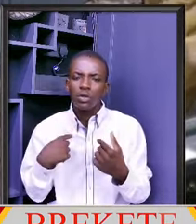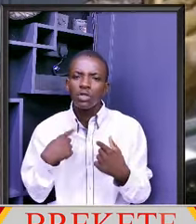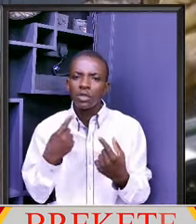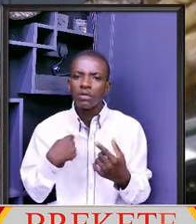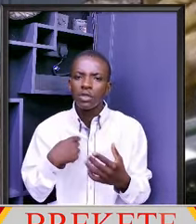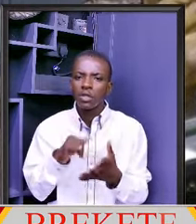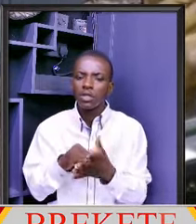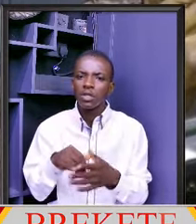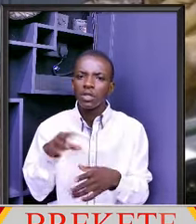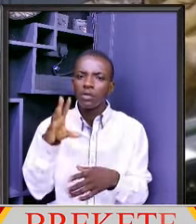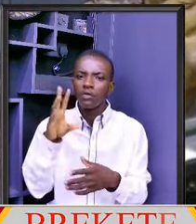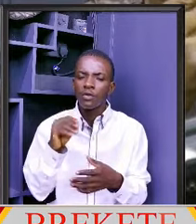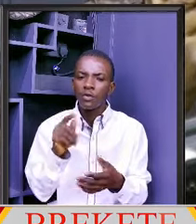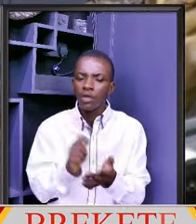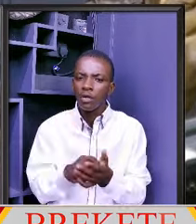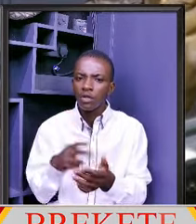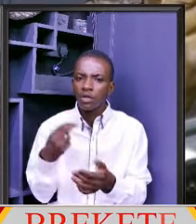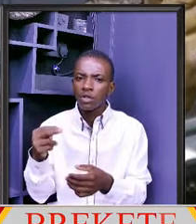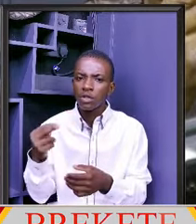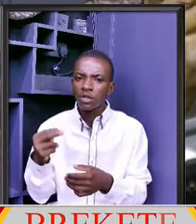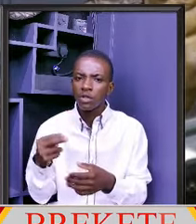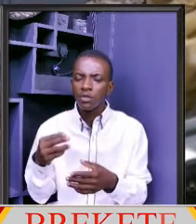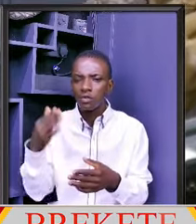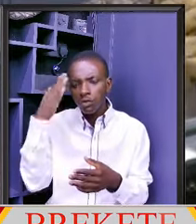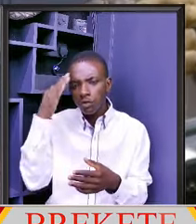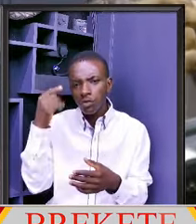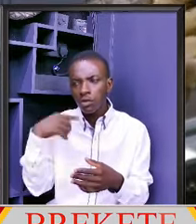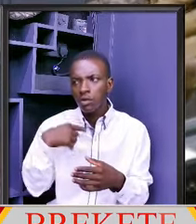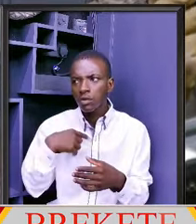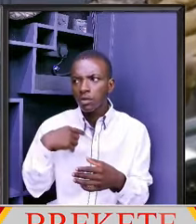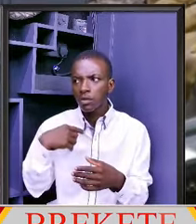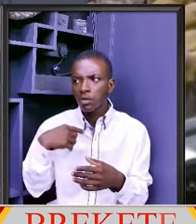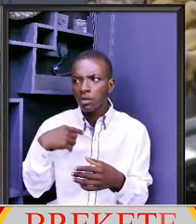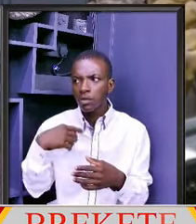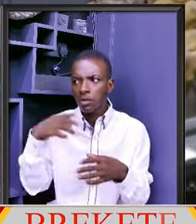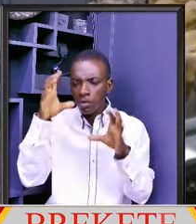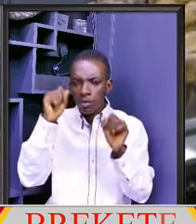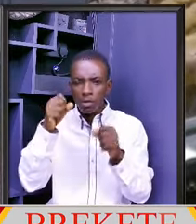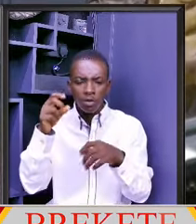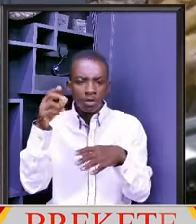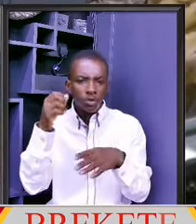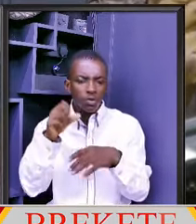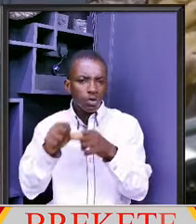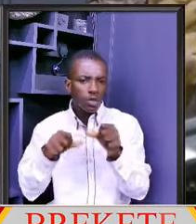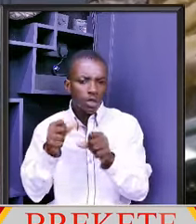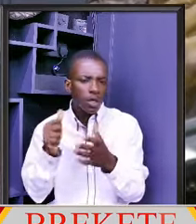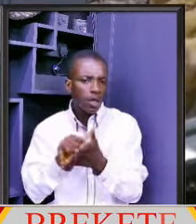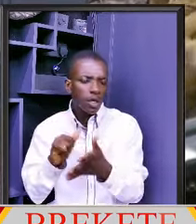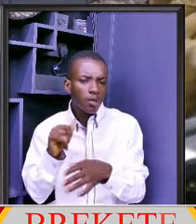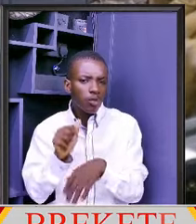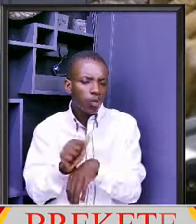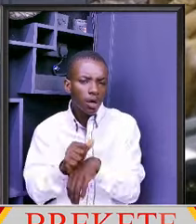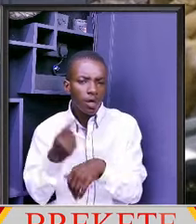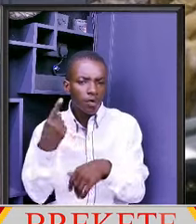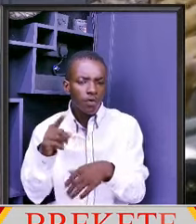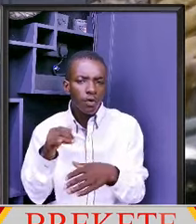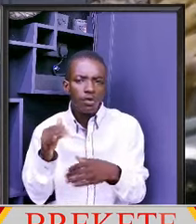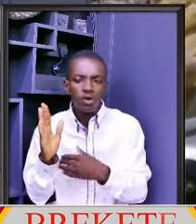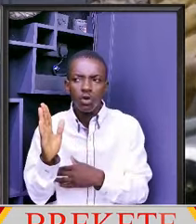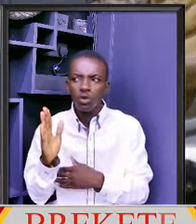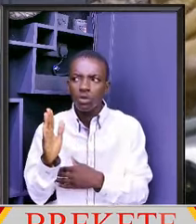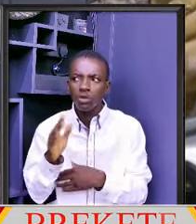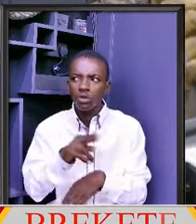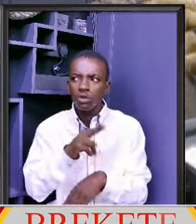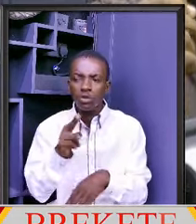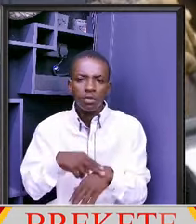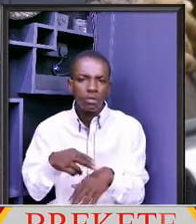told me to give me 50,000 naira for me to know the president. Mm-hmm. I said, association I'm working for. But as God will have it, nature